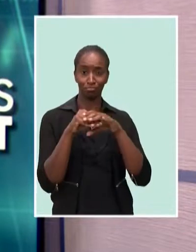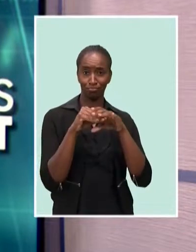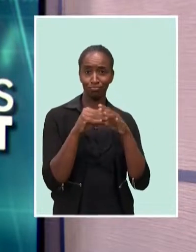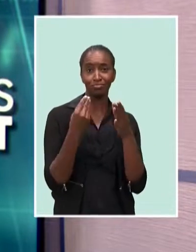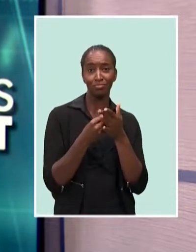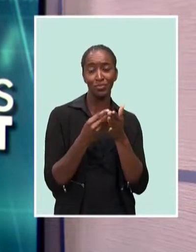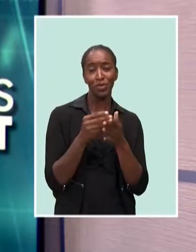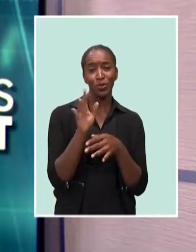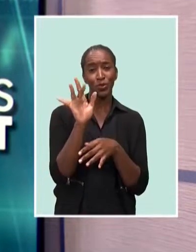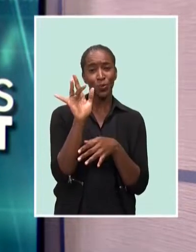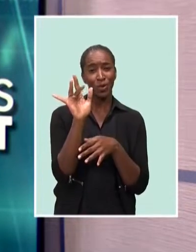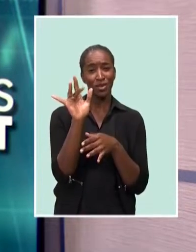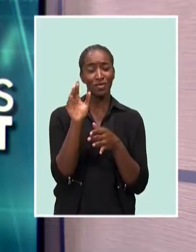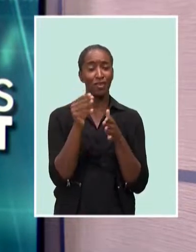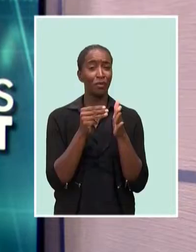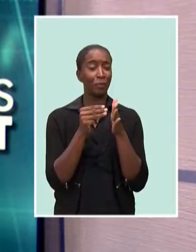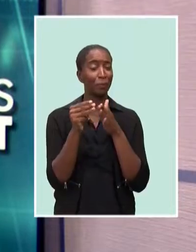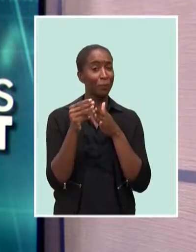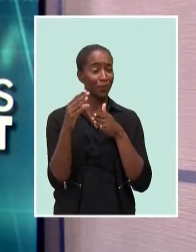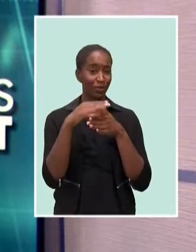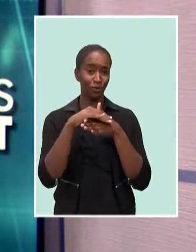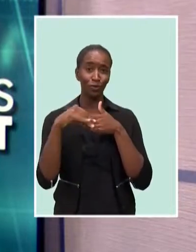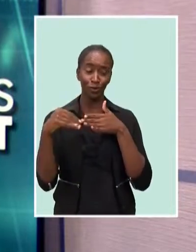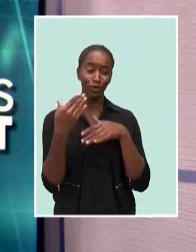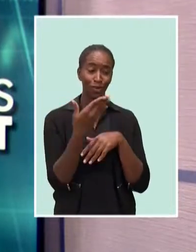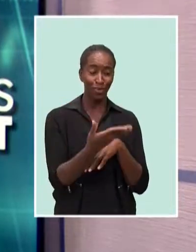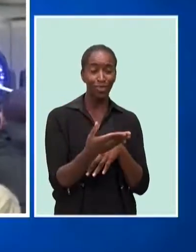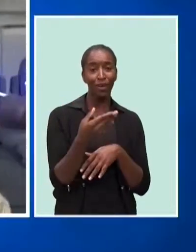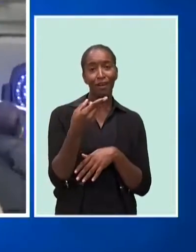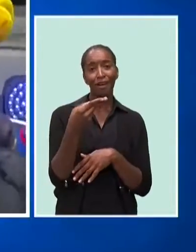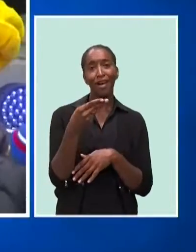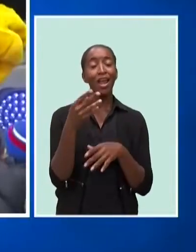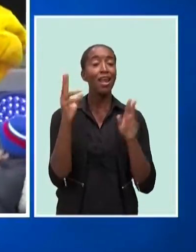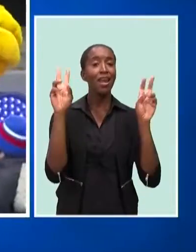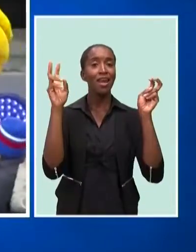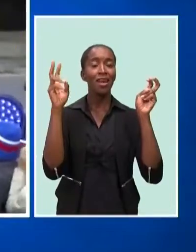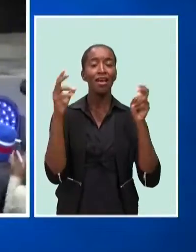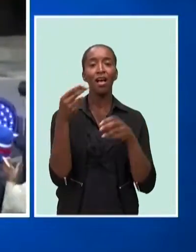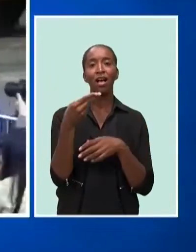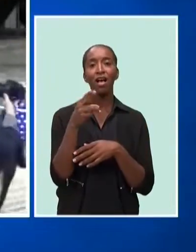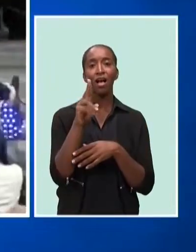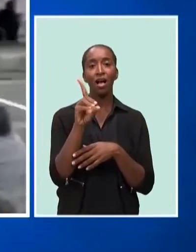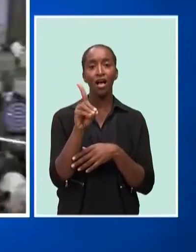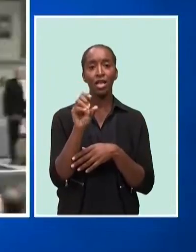which was unveiled on Manhattan's West Side. 1, 2,